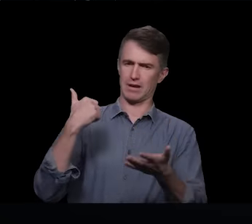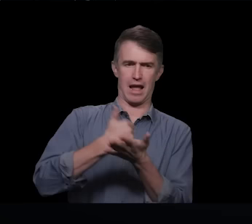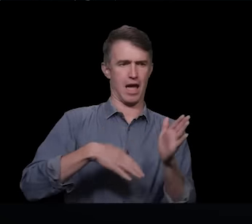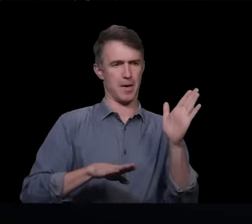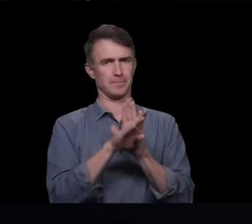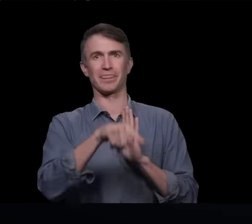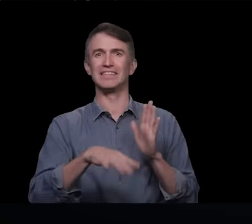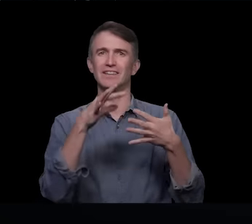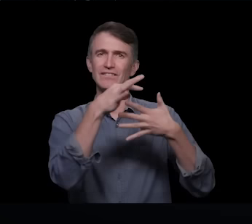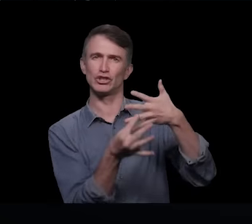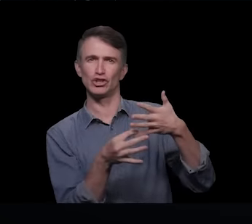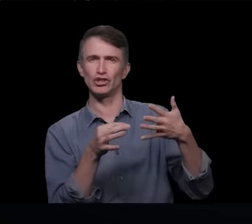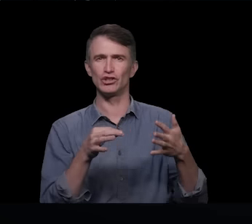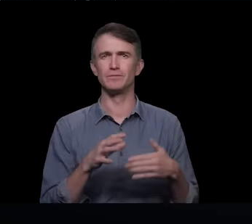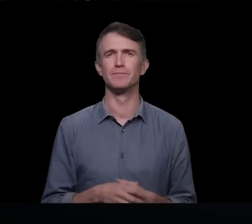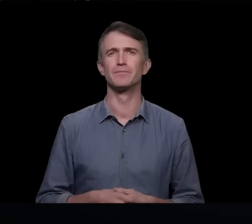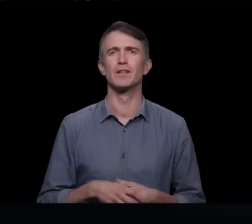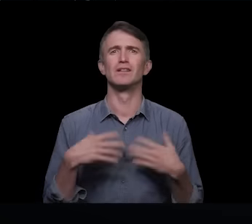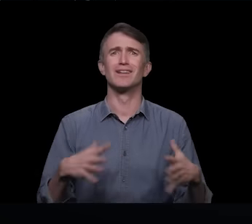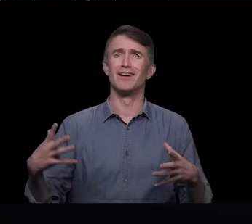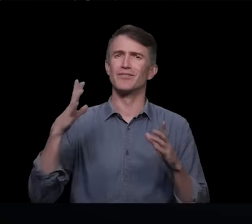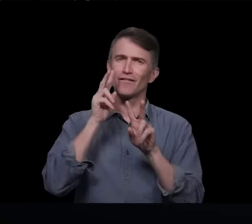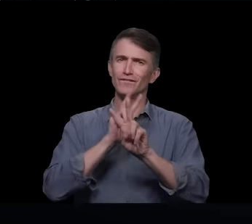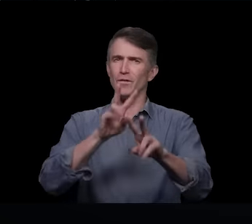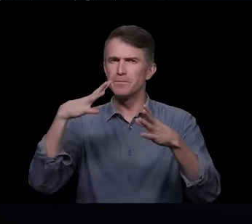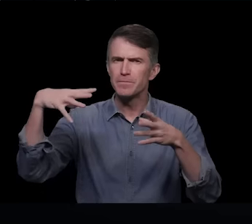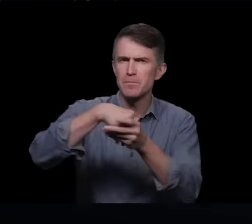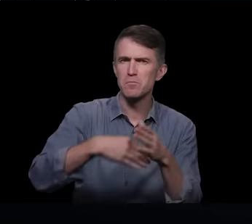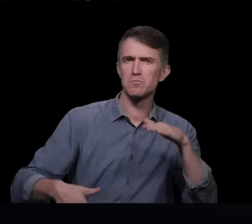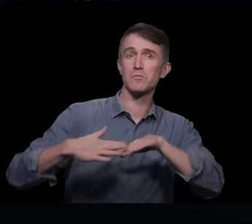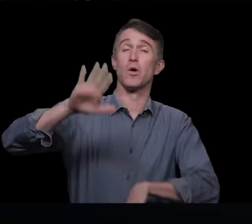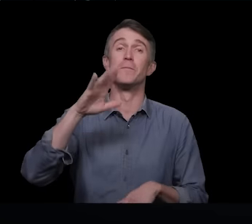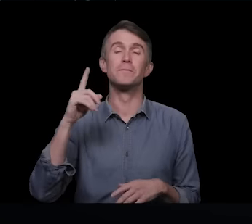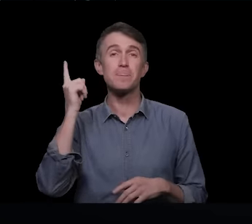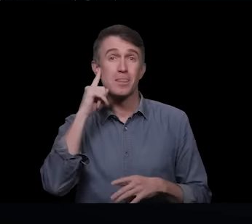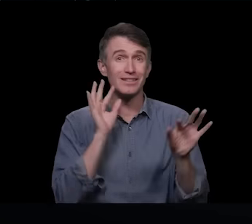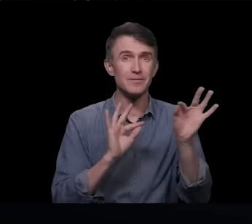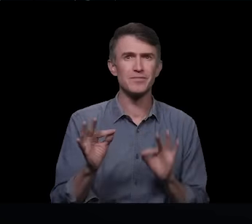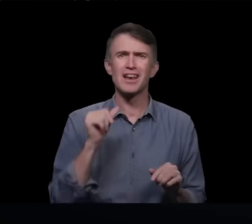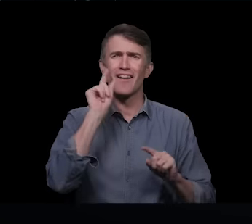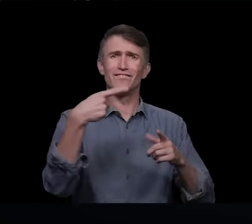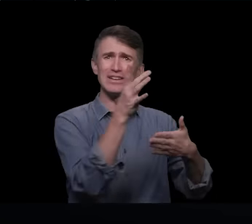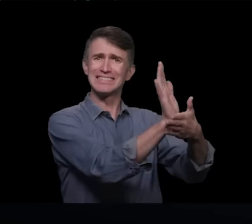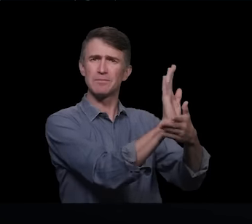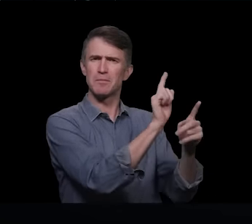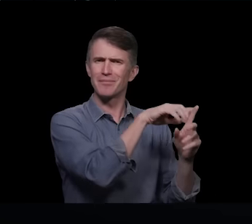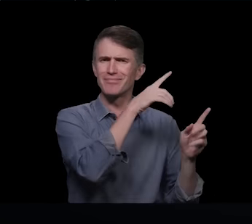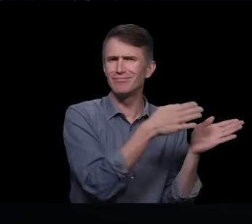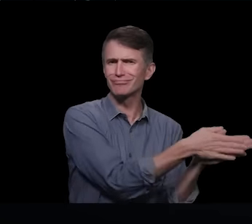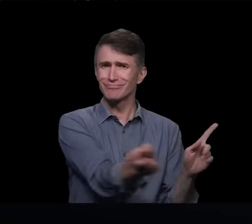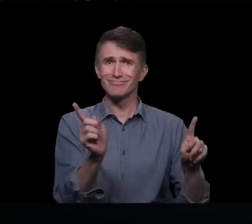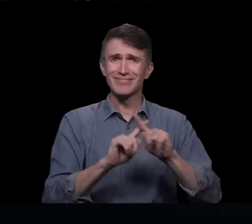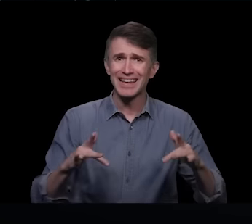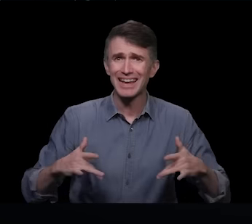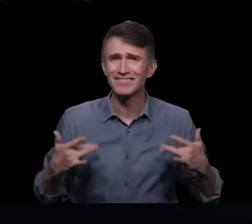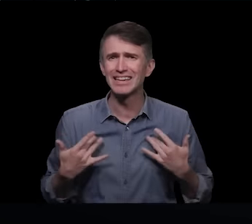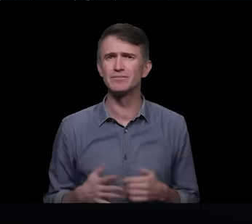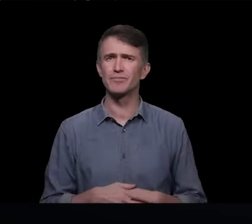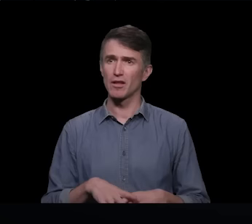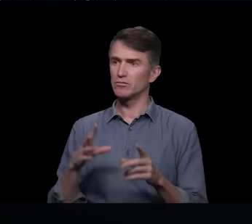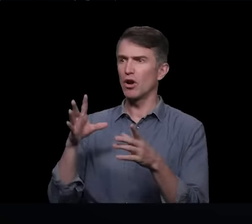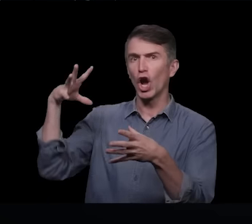were excited to push audio descriptions forward by including audio descriptions not only for cinematics, but for QuickTime events as well in response